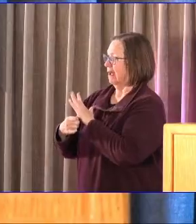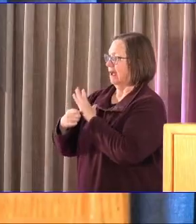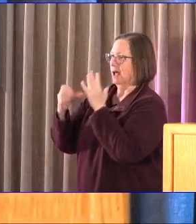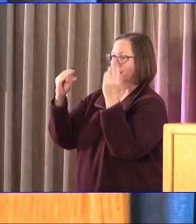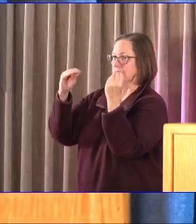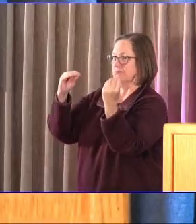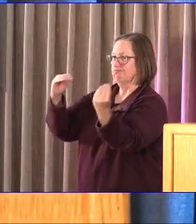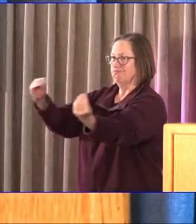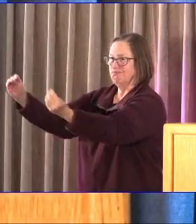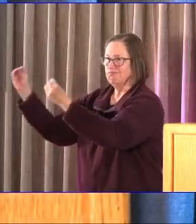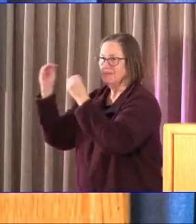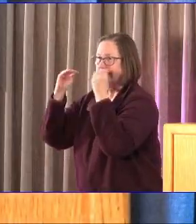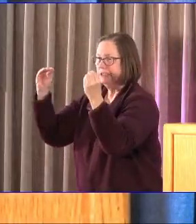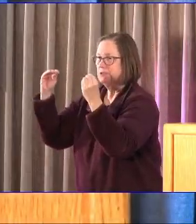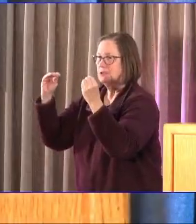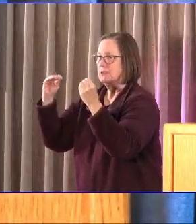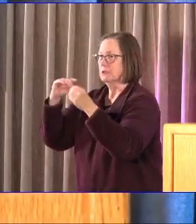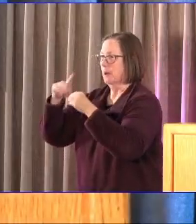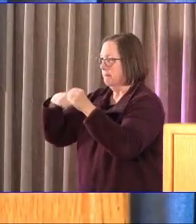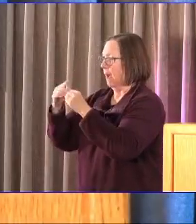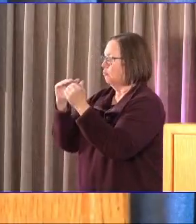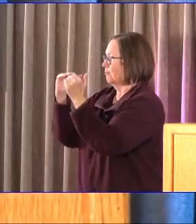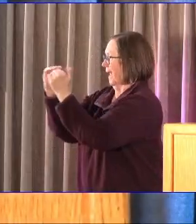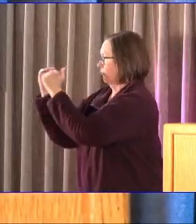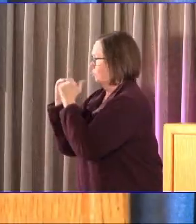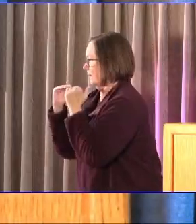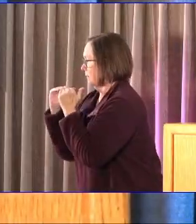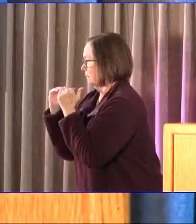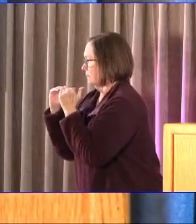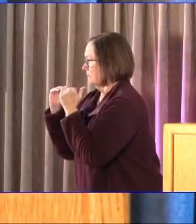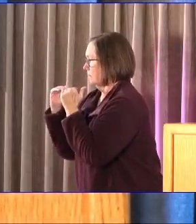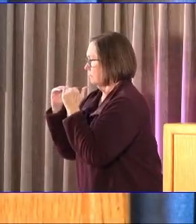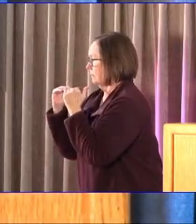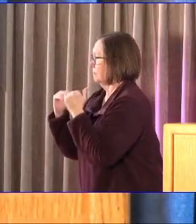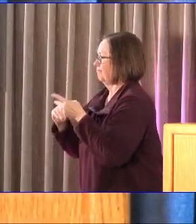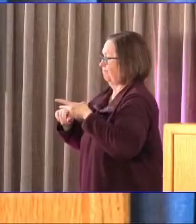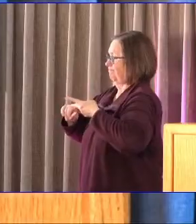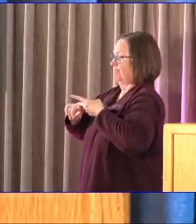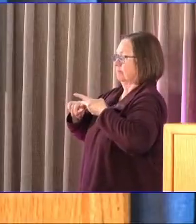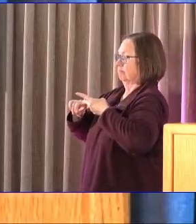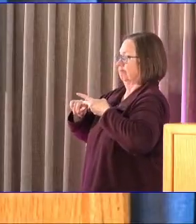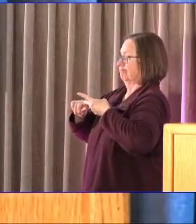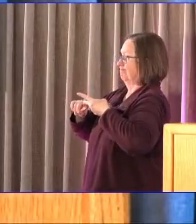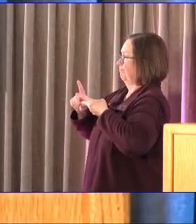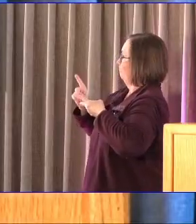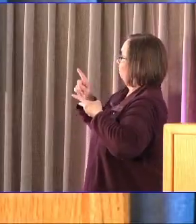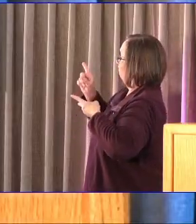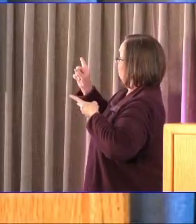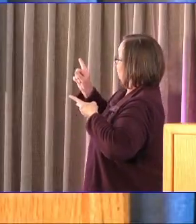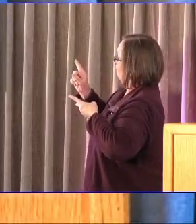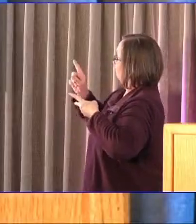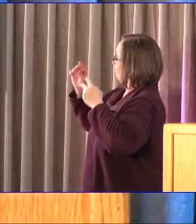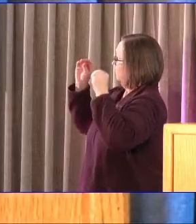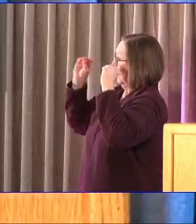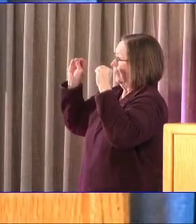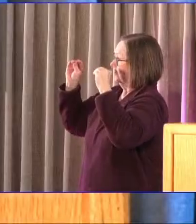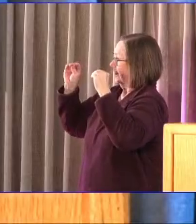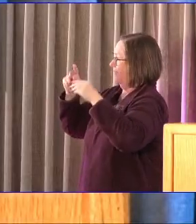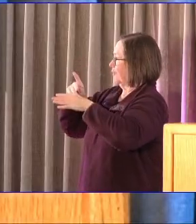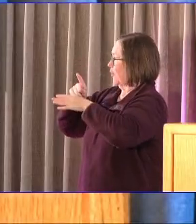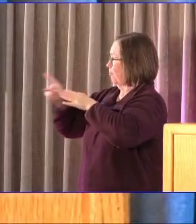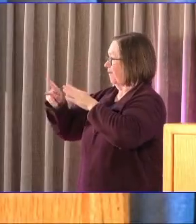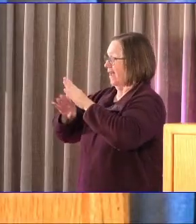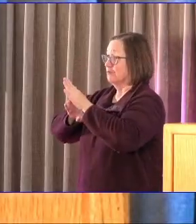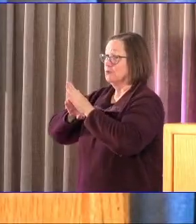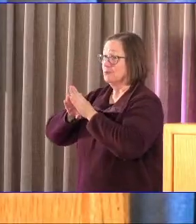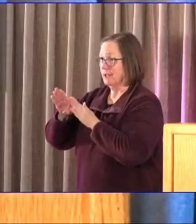impact across our campus community. And so the piece that you see there, the second piece that you see there with the education and professional development